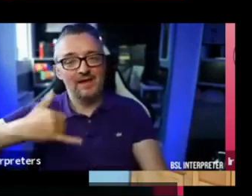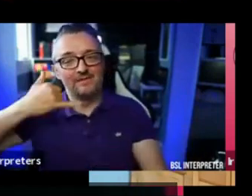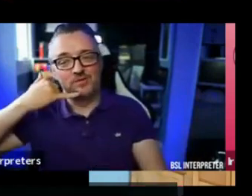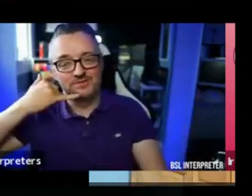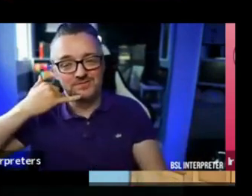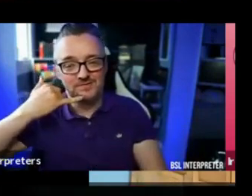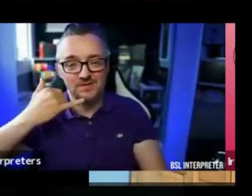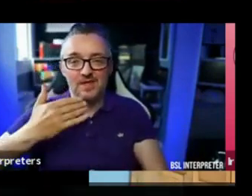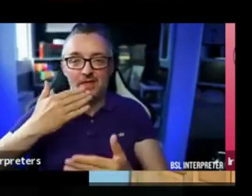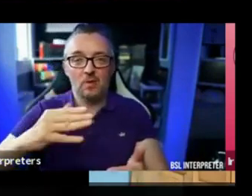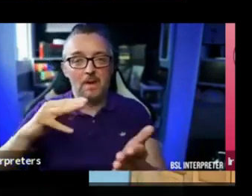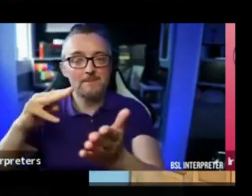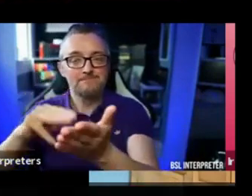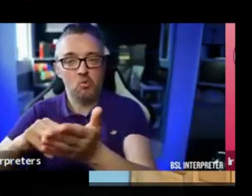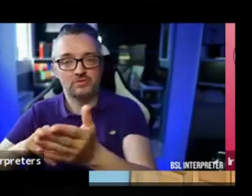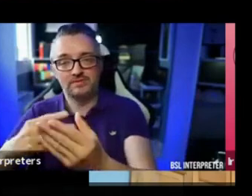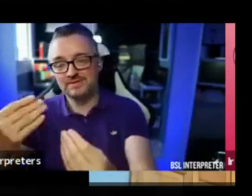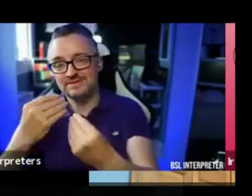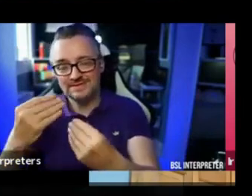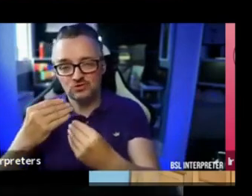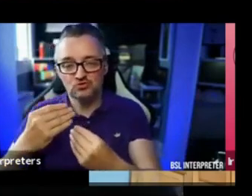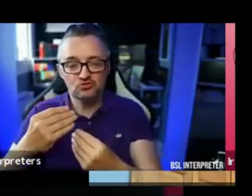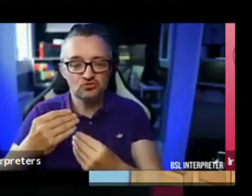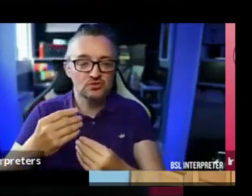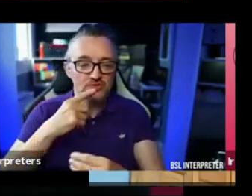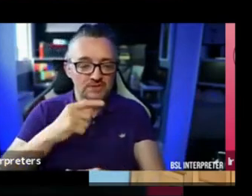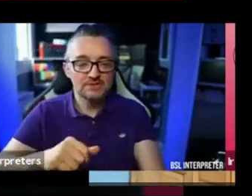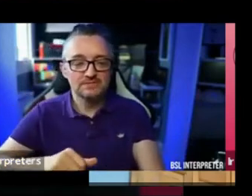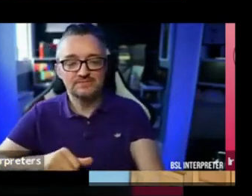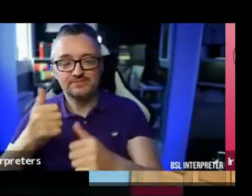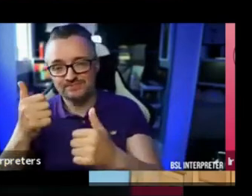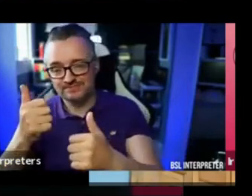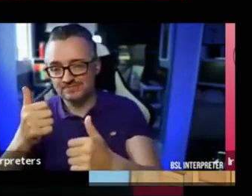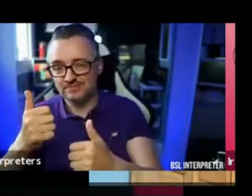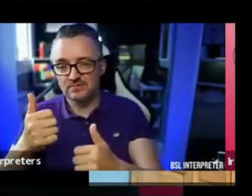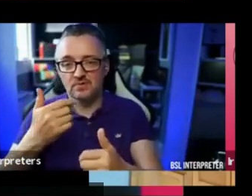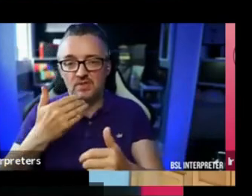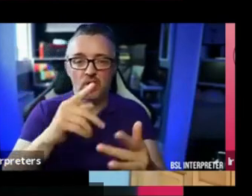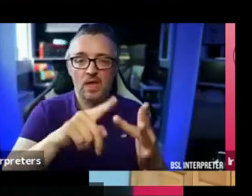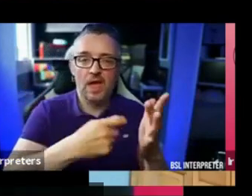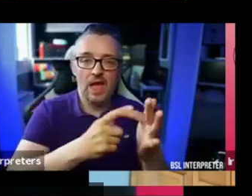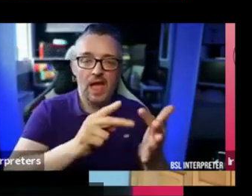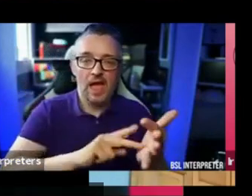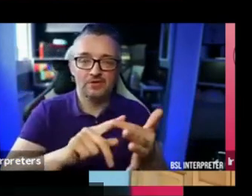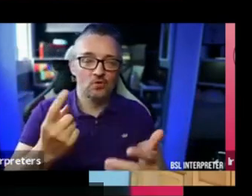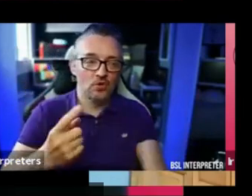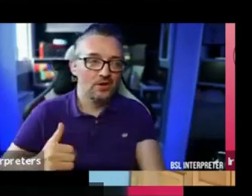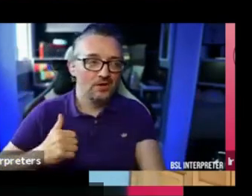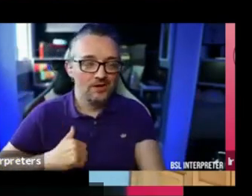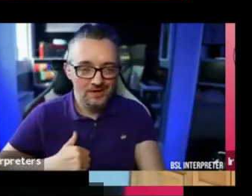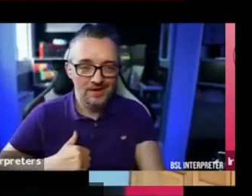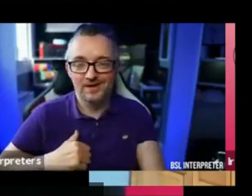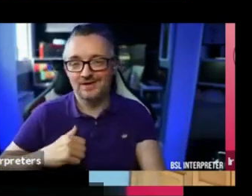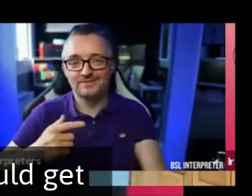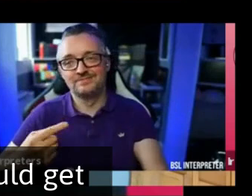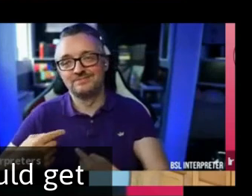that day. Thank you to Maureen for teaching me and being such a great mentor, and to Irene, who's put up with me